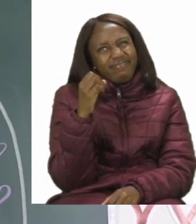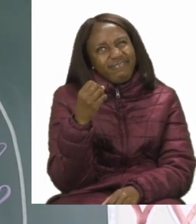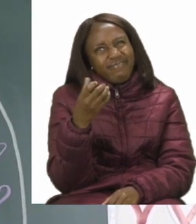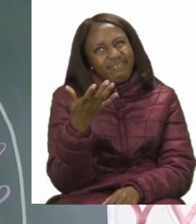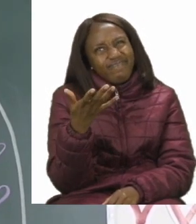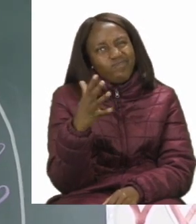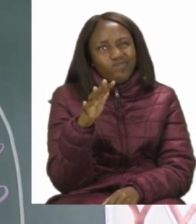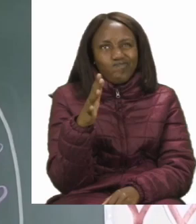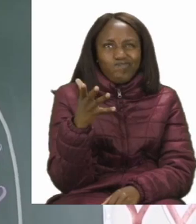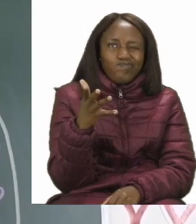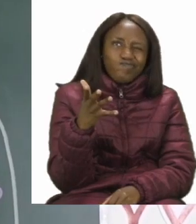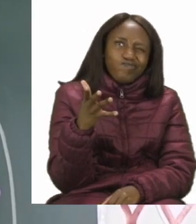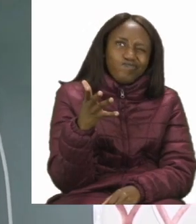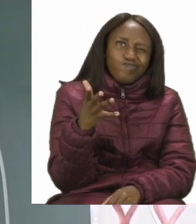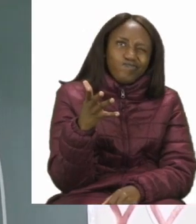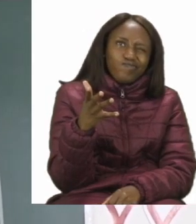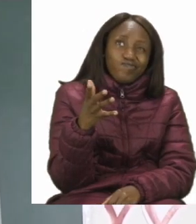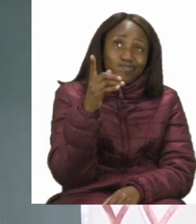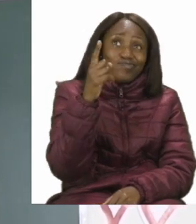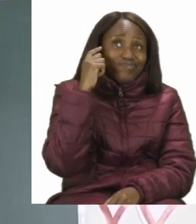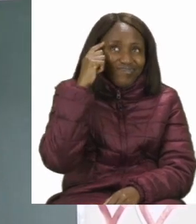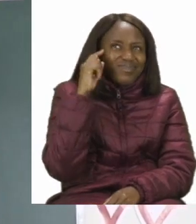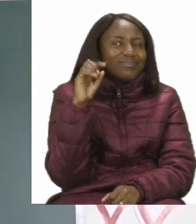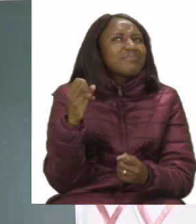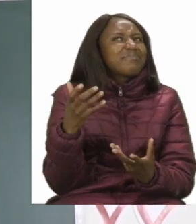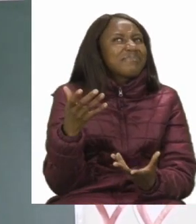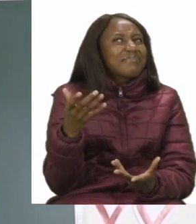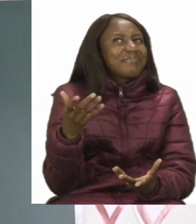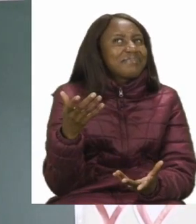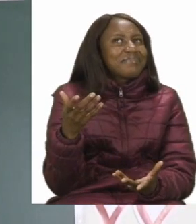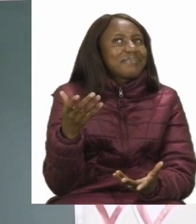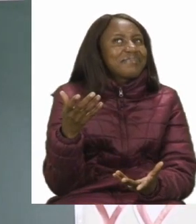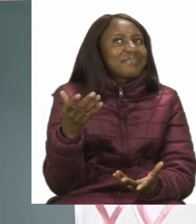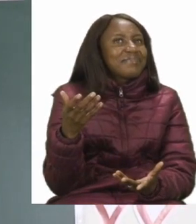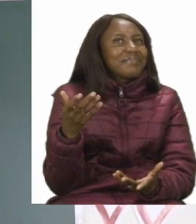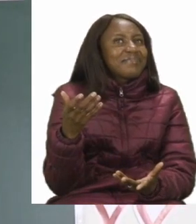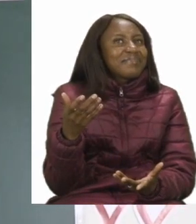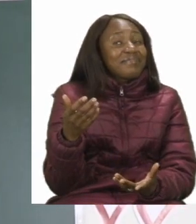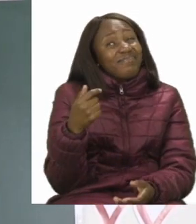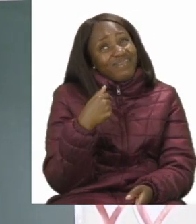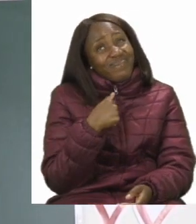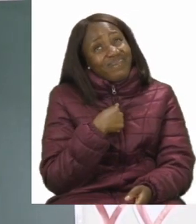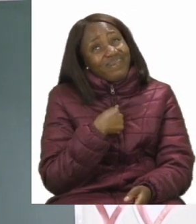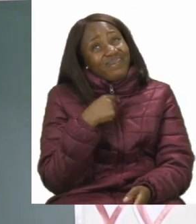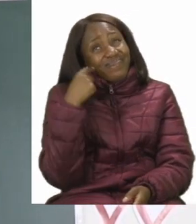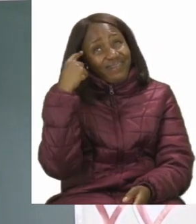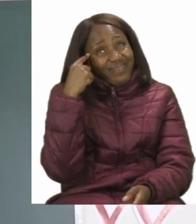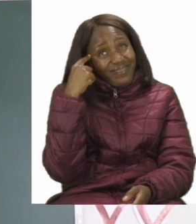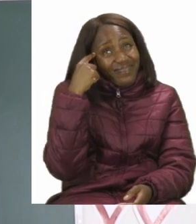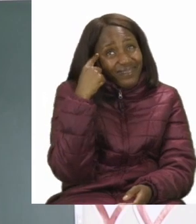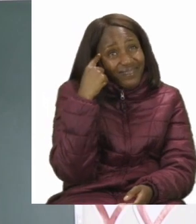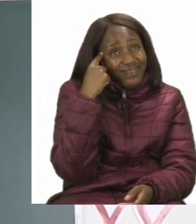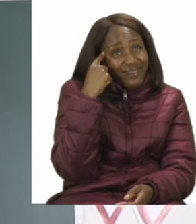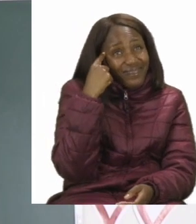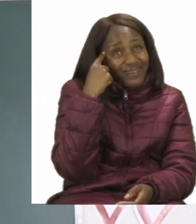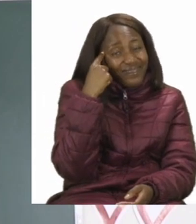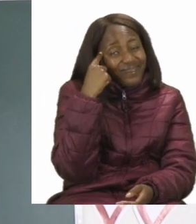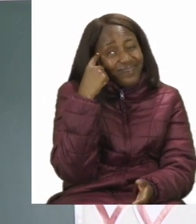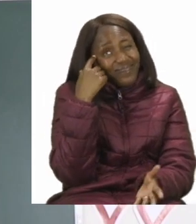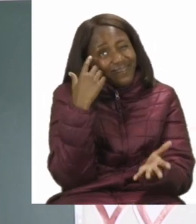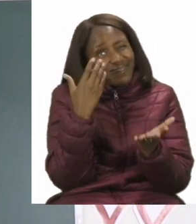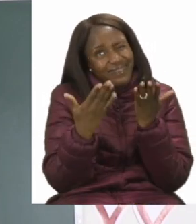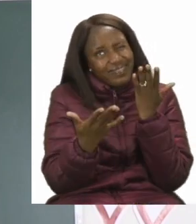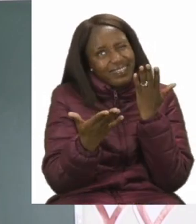or less, what would you say? Okay, I think maybe